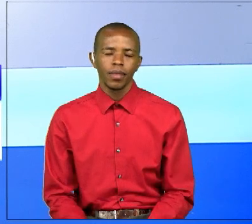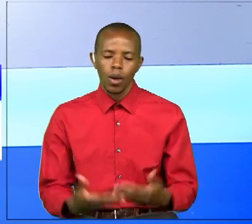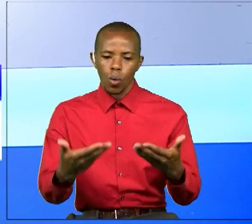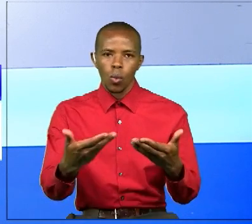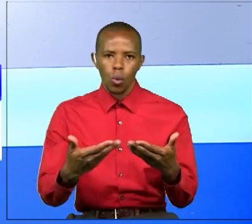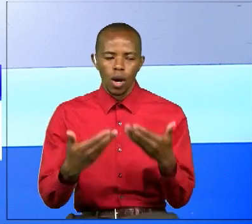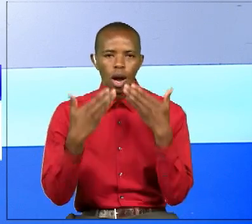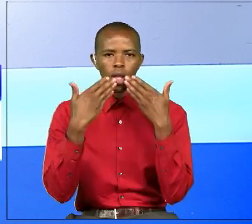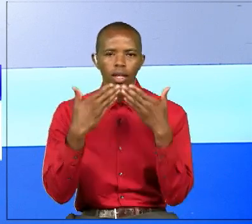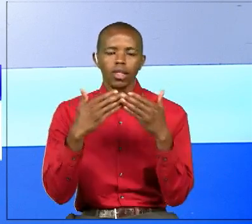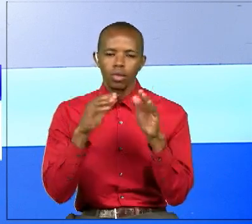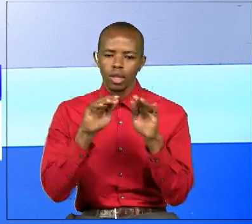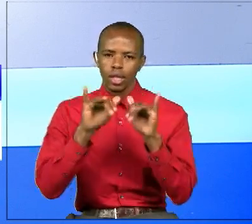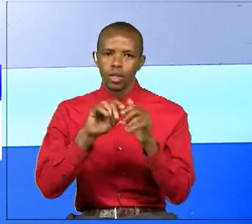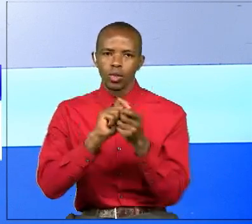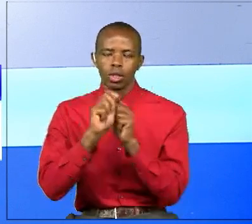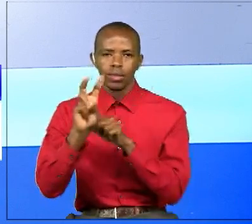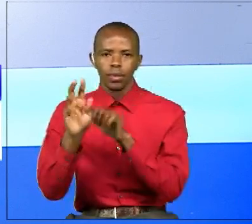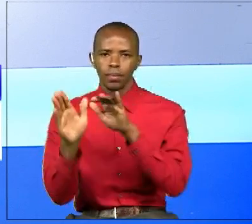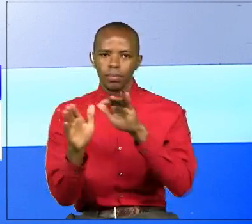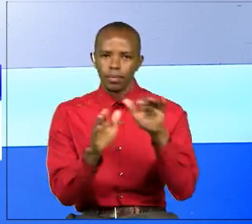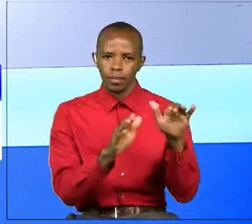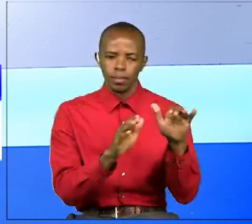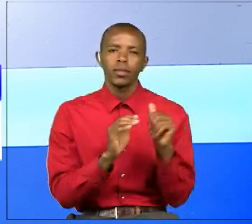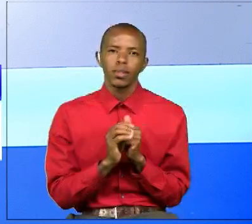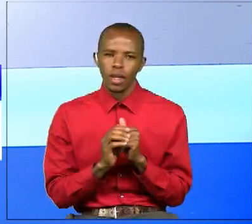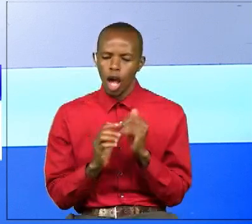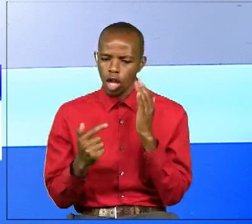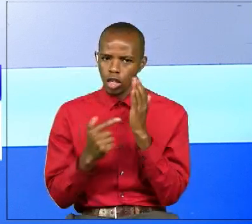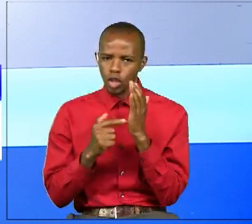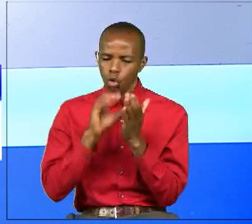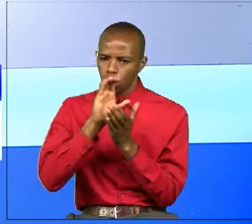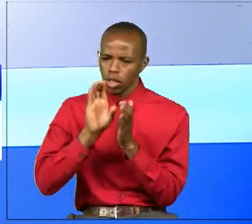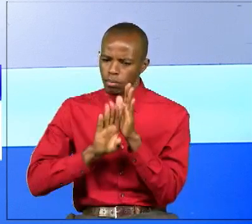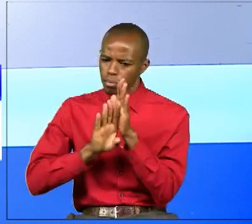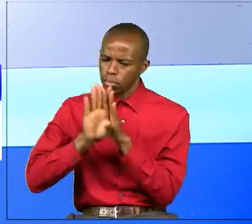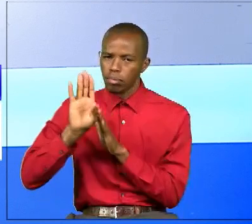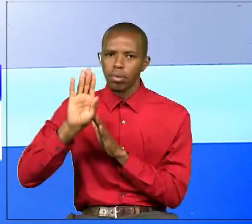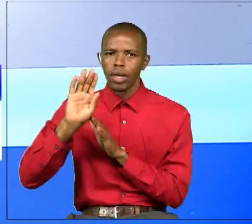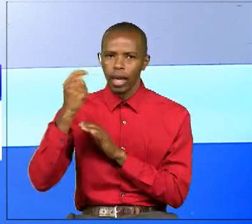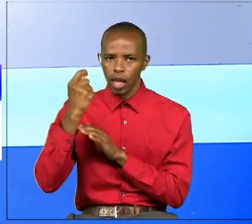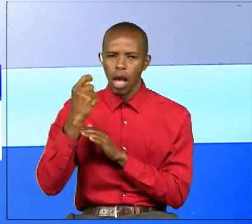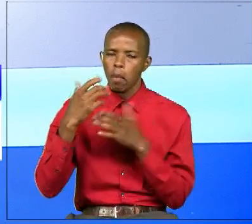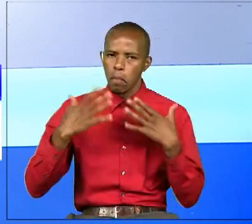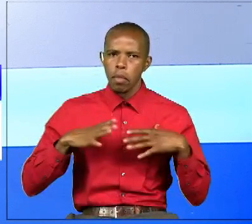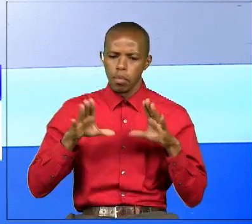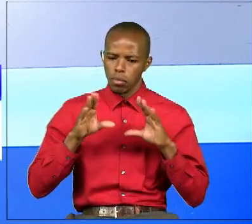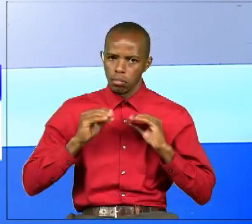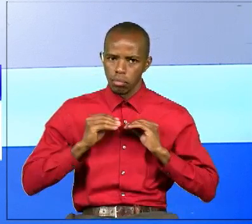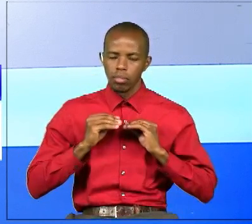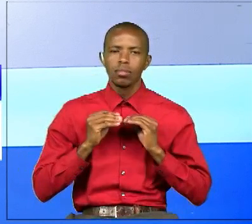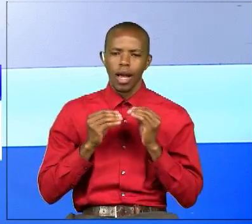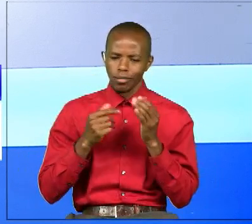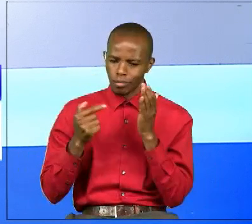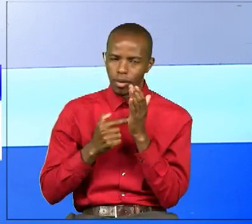Welcome back and thank you for keeping it Switch TV. With the growth of digital centers across the country and many people adopting digital entrepreneurship,